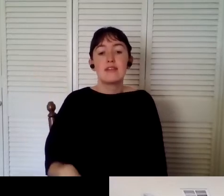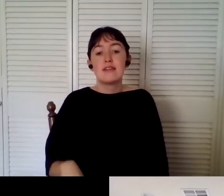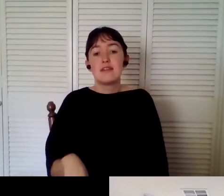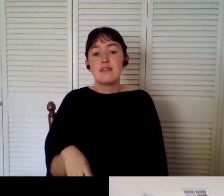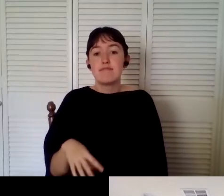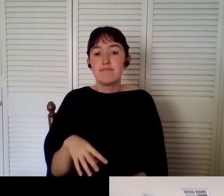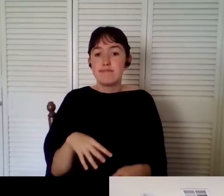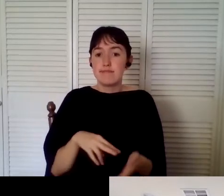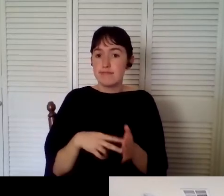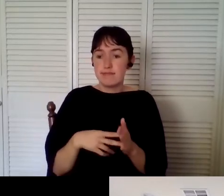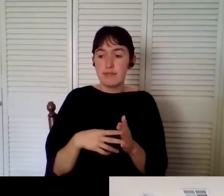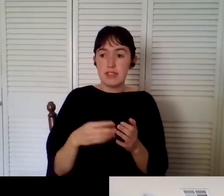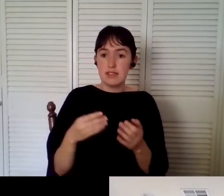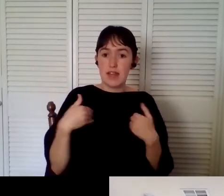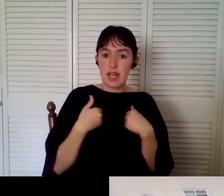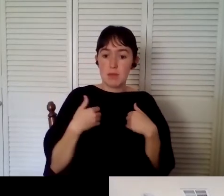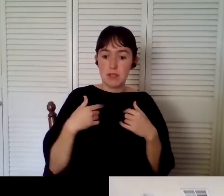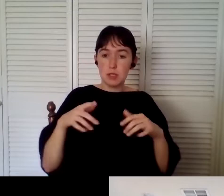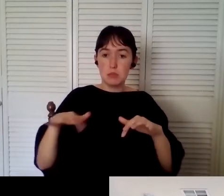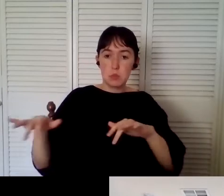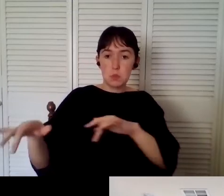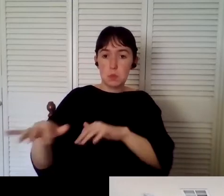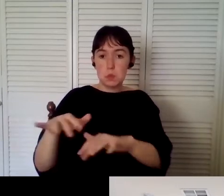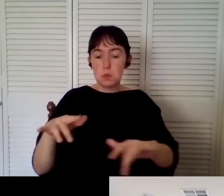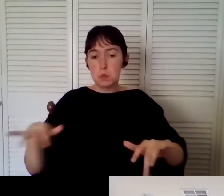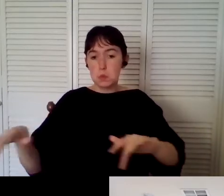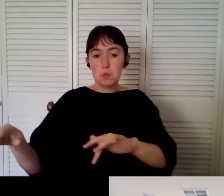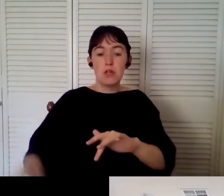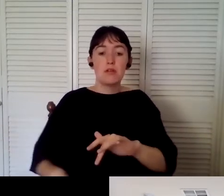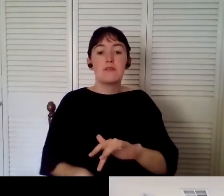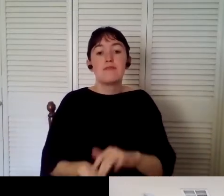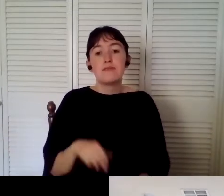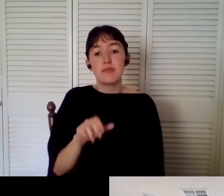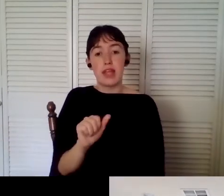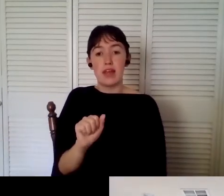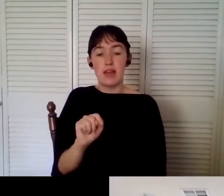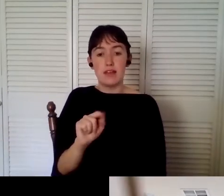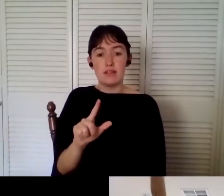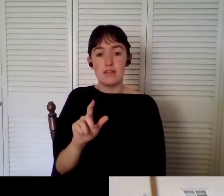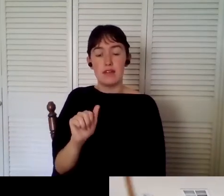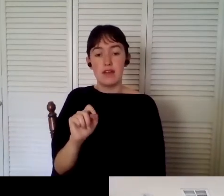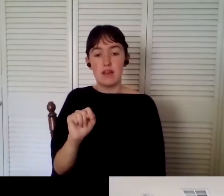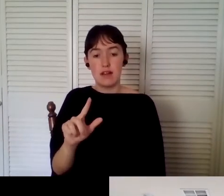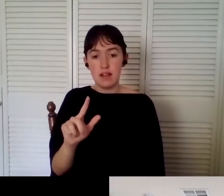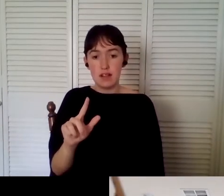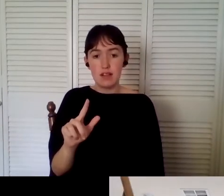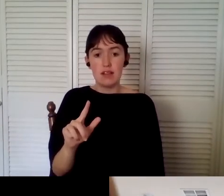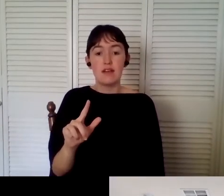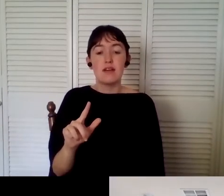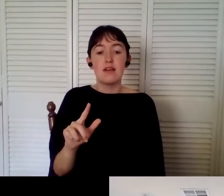grazing. The atlatl has two things going against it. It's what I like to call